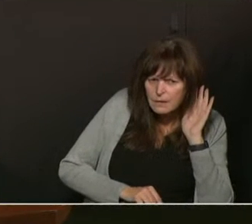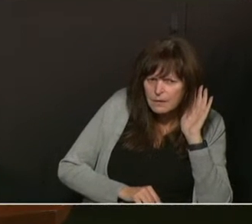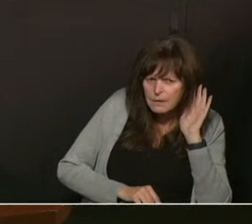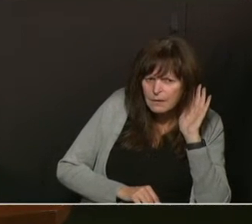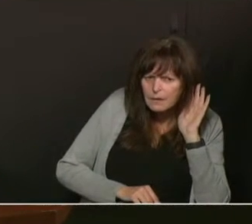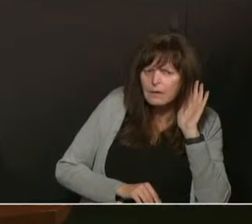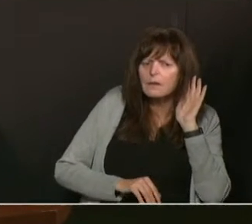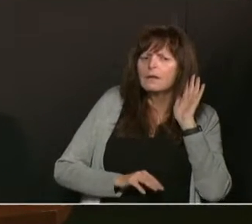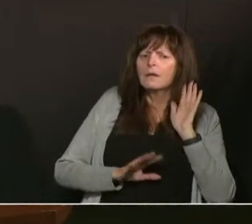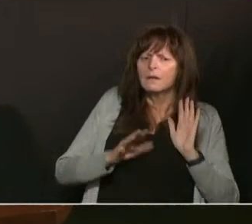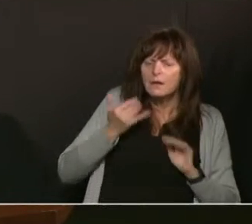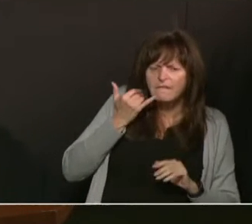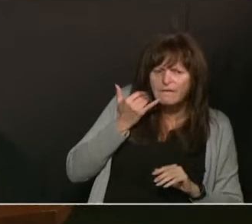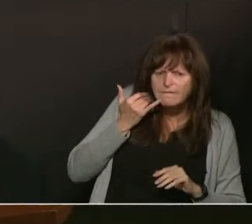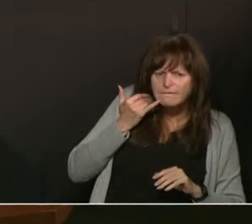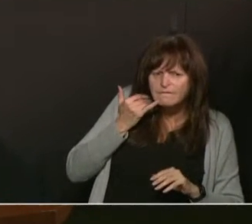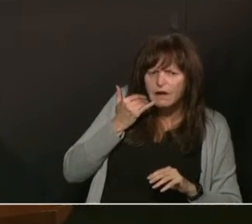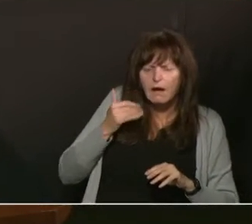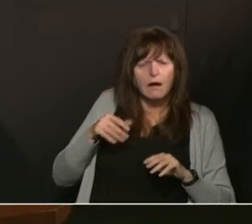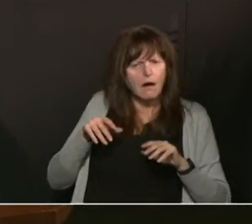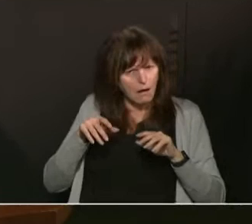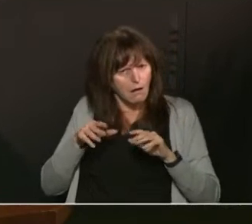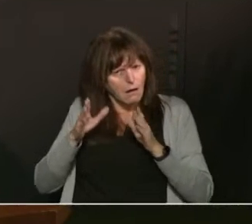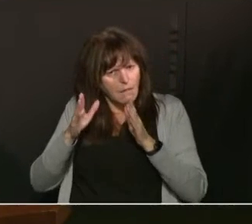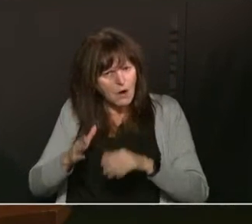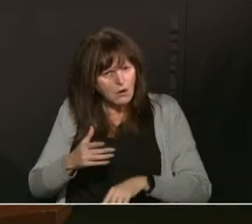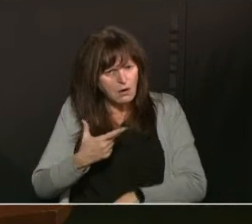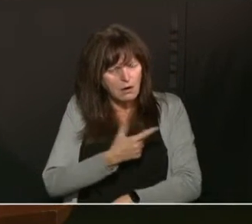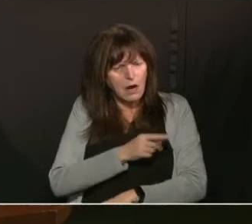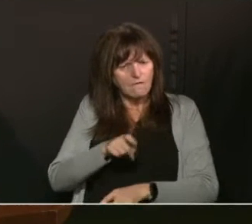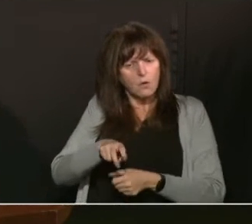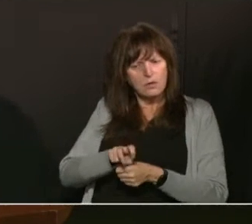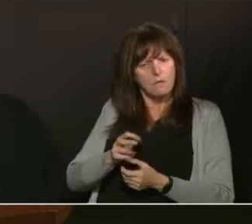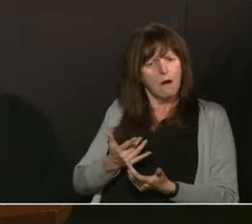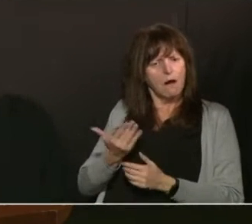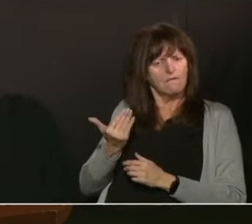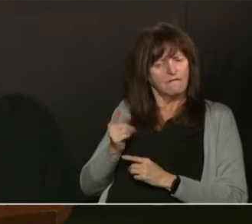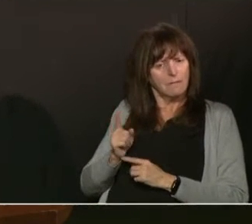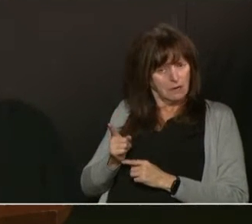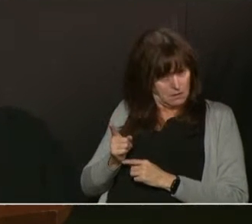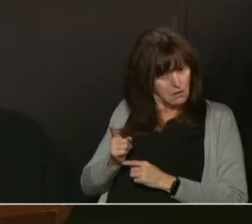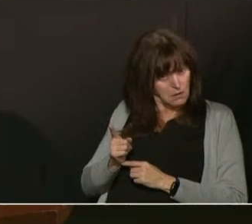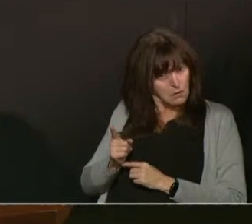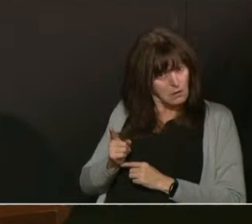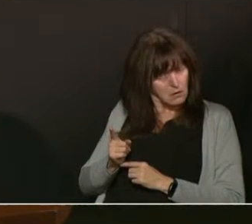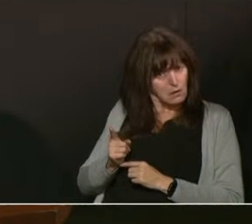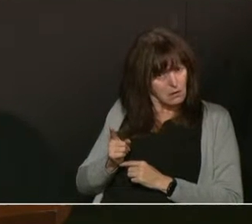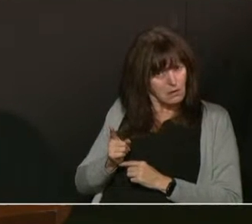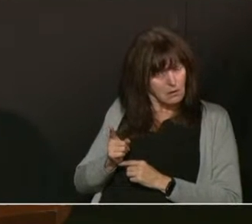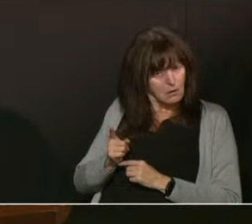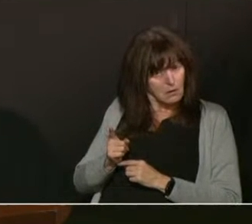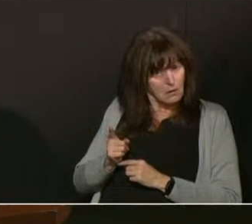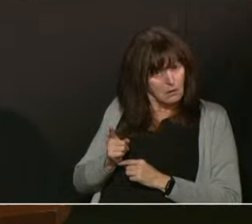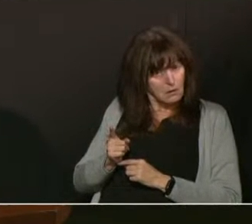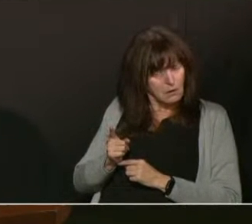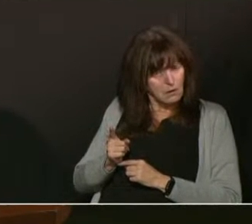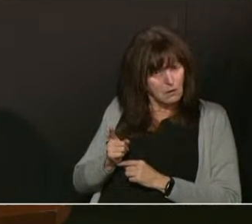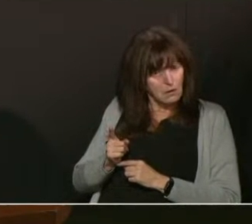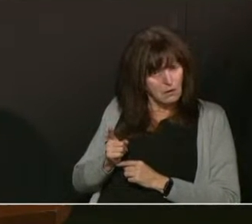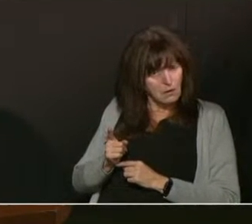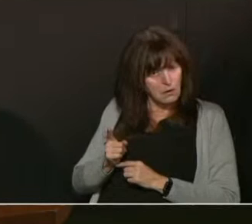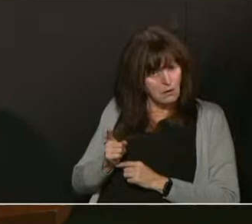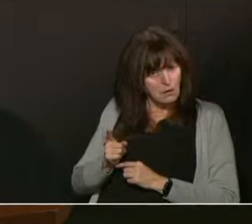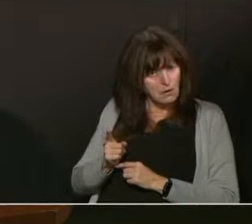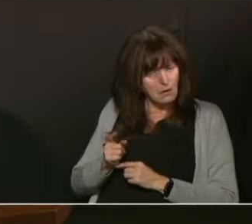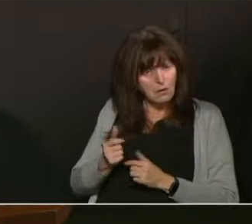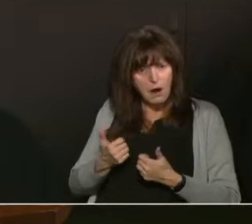shot. Is Ontario considering anything like this or any other moves that are practical in nature to speed things up as